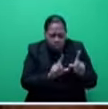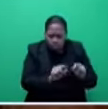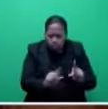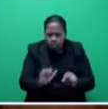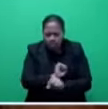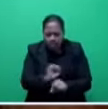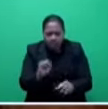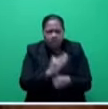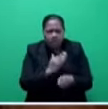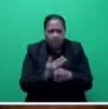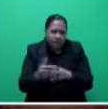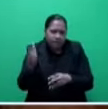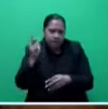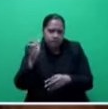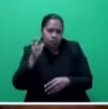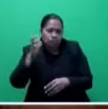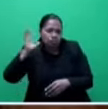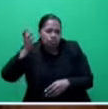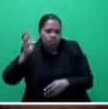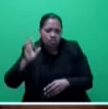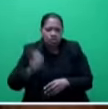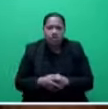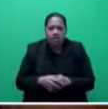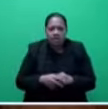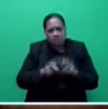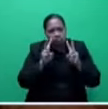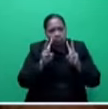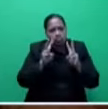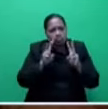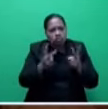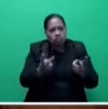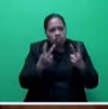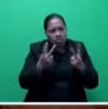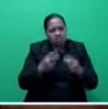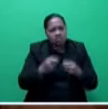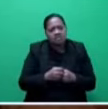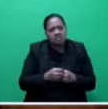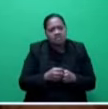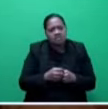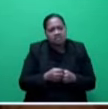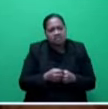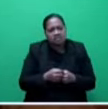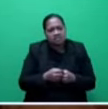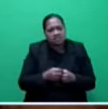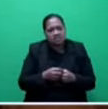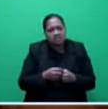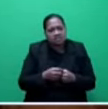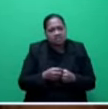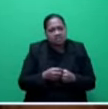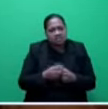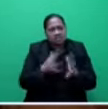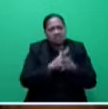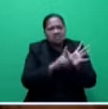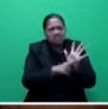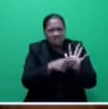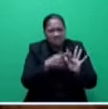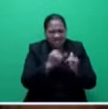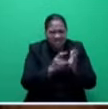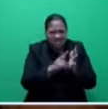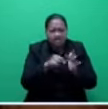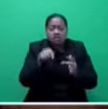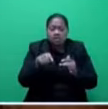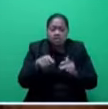course, listening to radio programs, watching our Channel 9 as well. But ladies and gentlemen, this was a testing time for